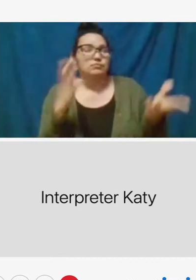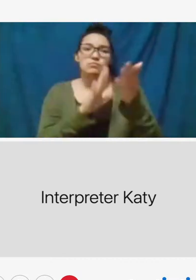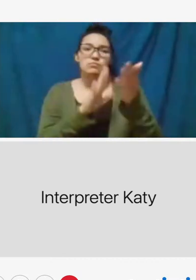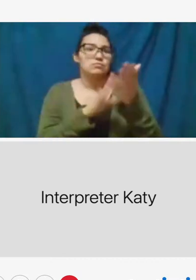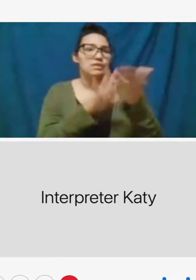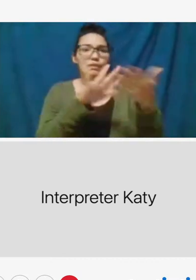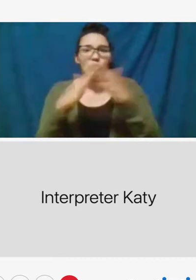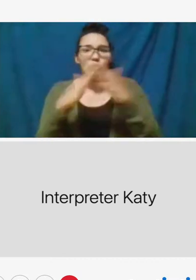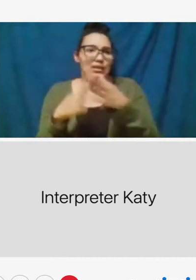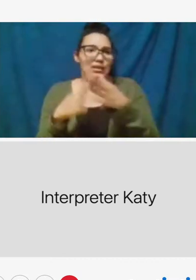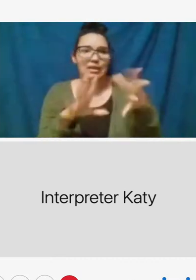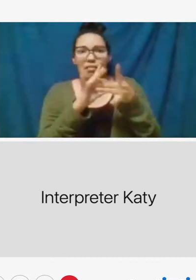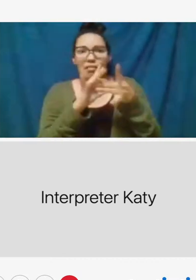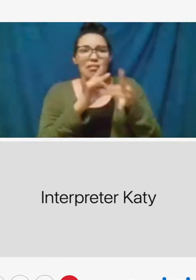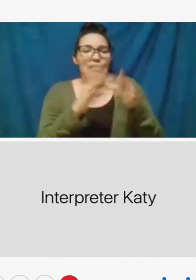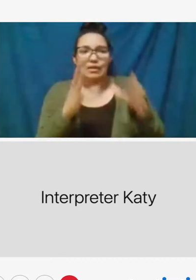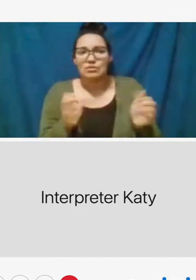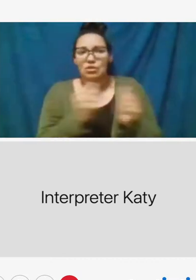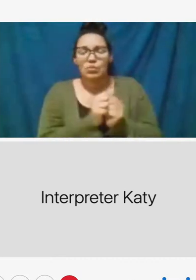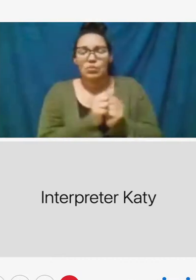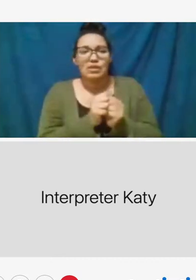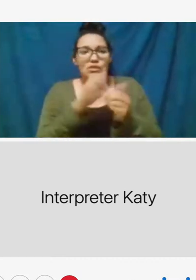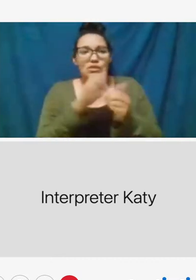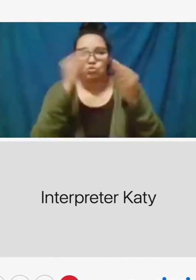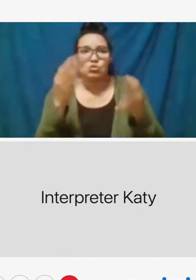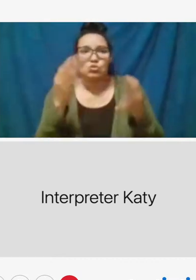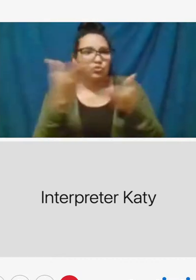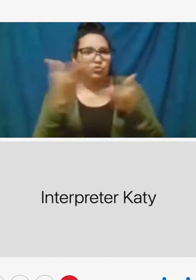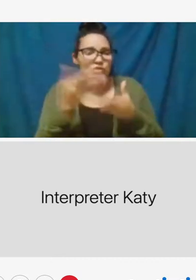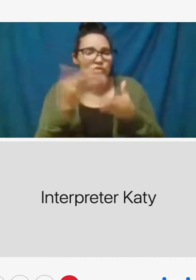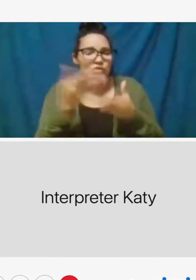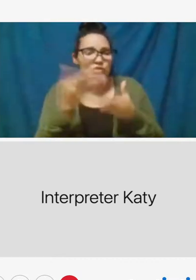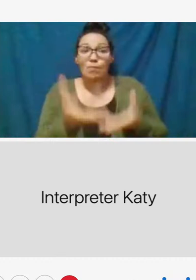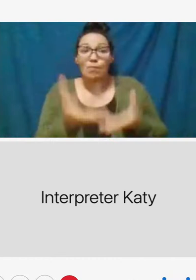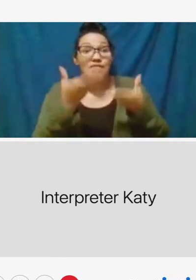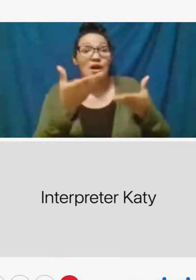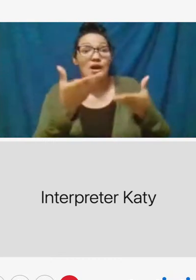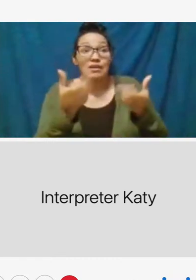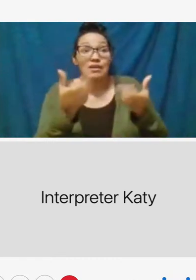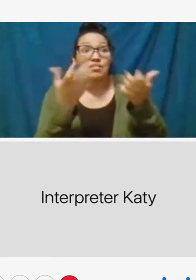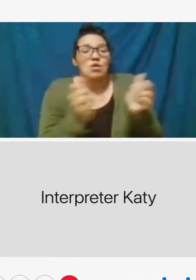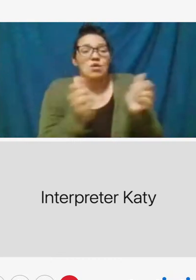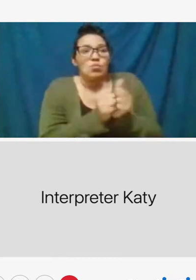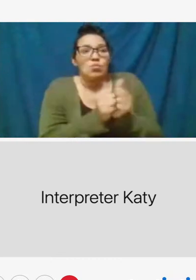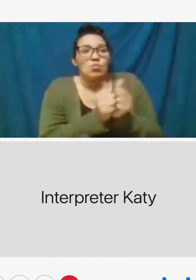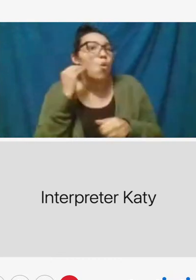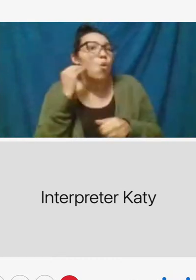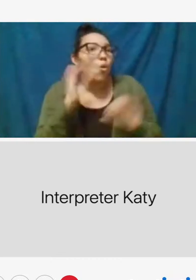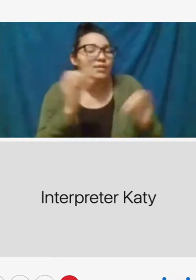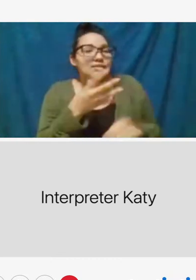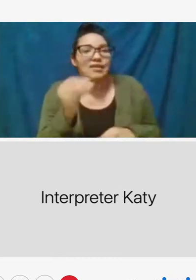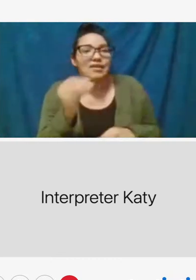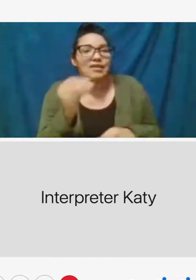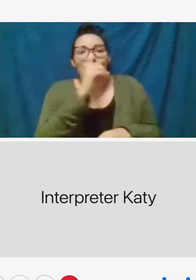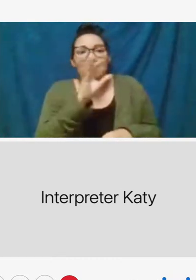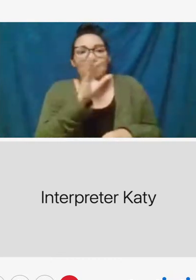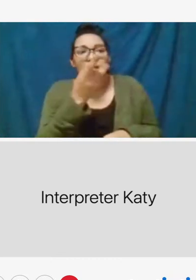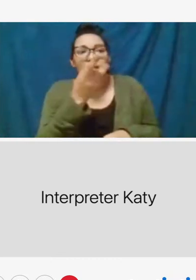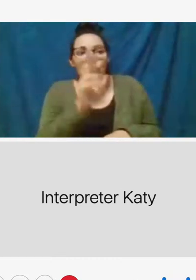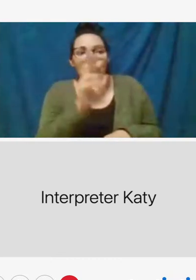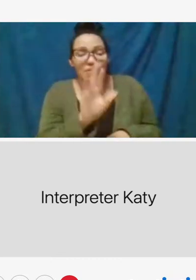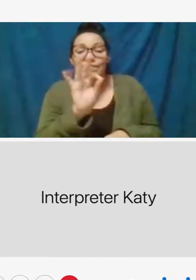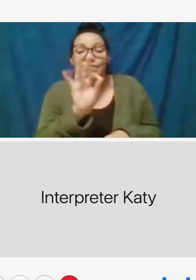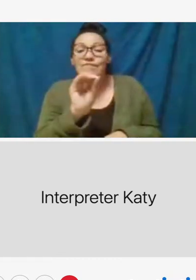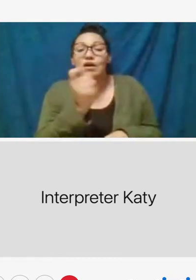student services who also provide a lot of resources to our homeless and Foster youth so we also connect with them and have a great working relationship